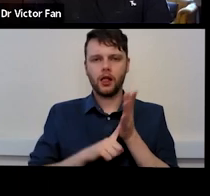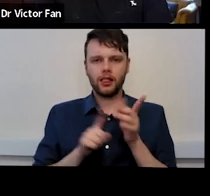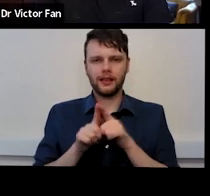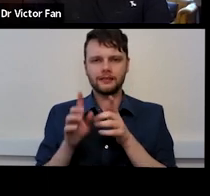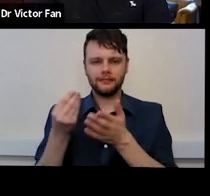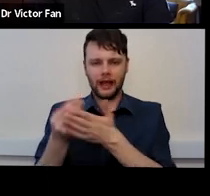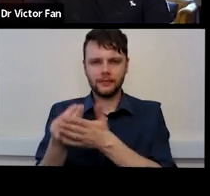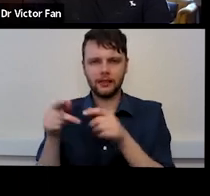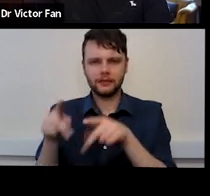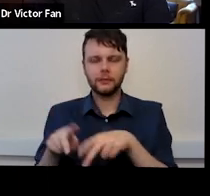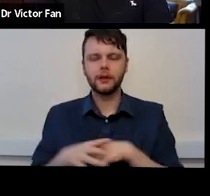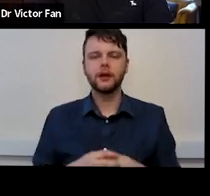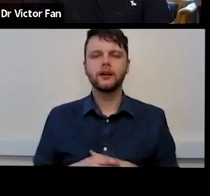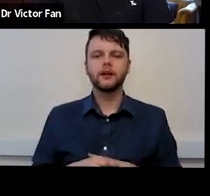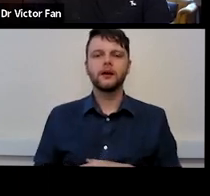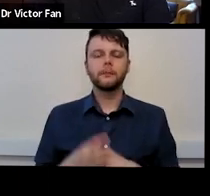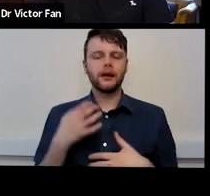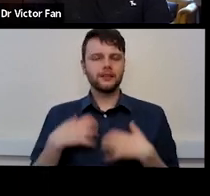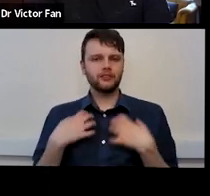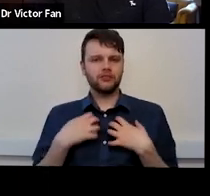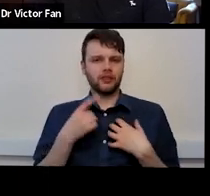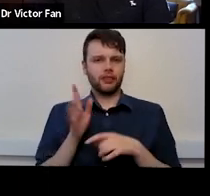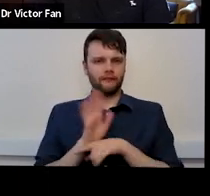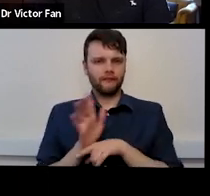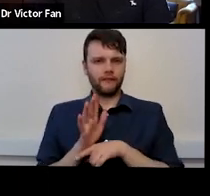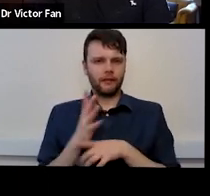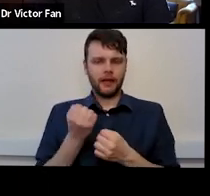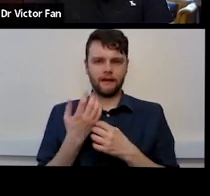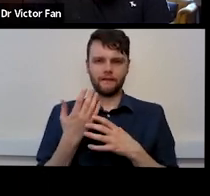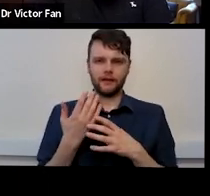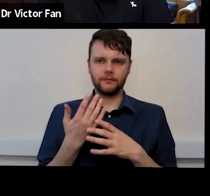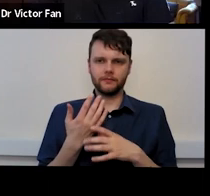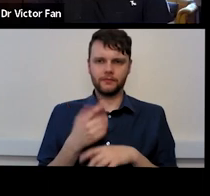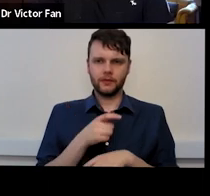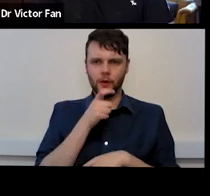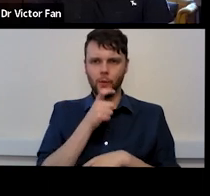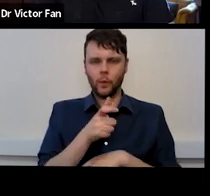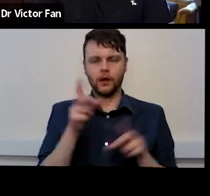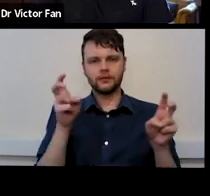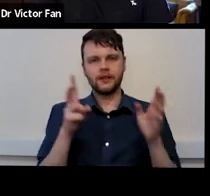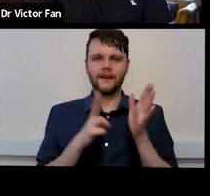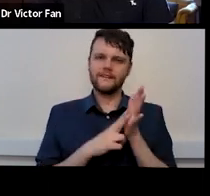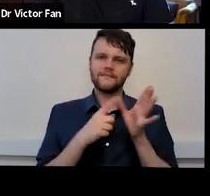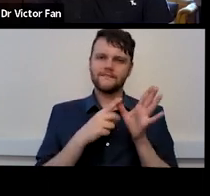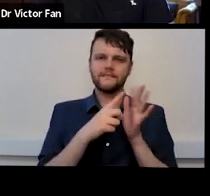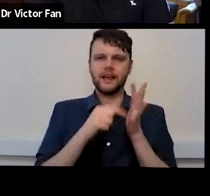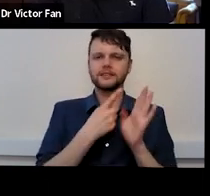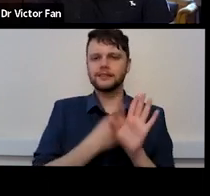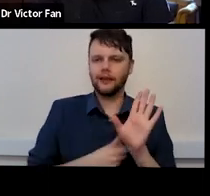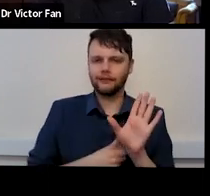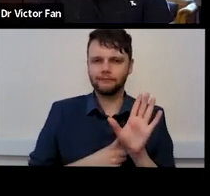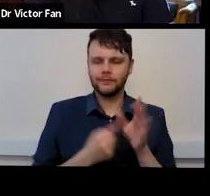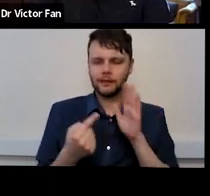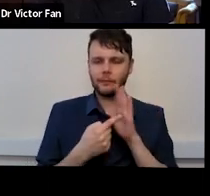But it's very interesting that this film features a key word, which is vanity. It's kind